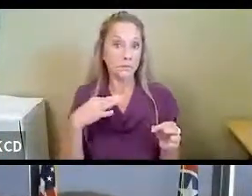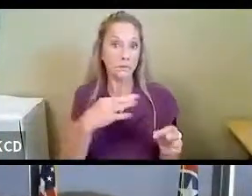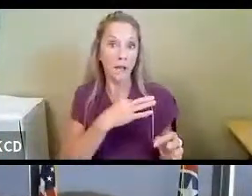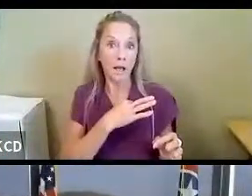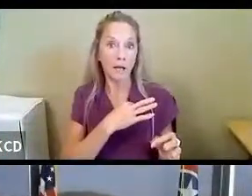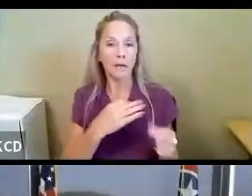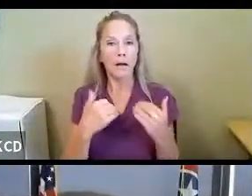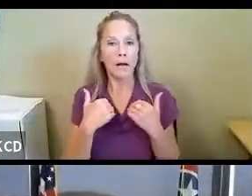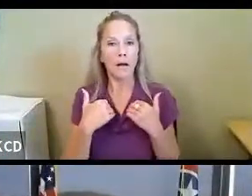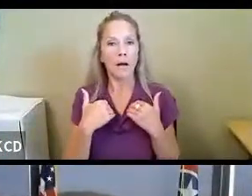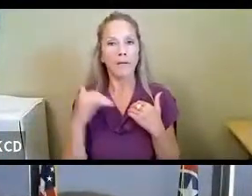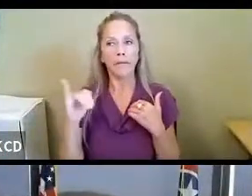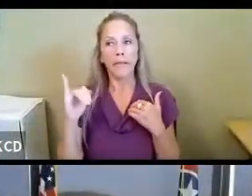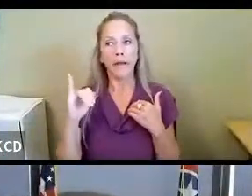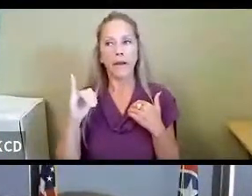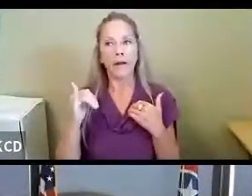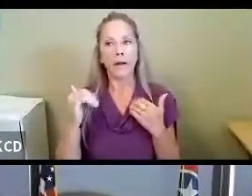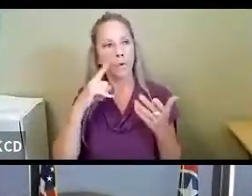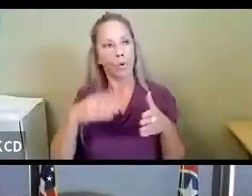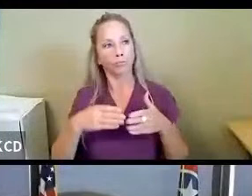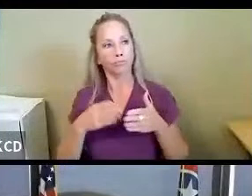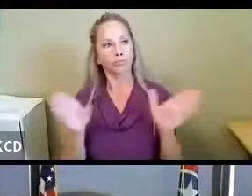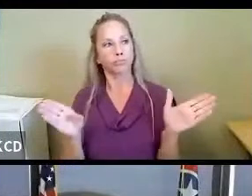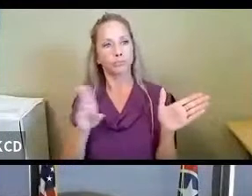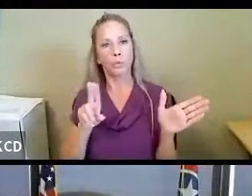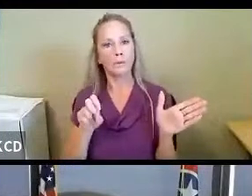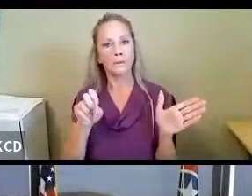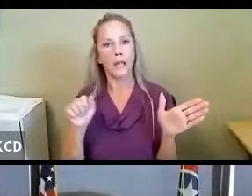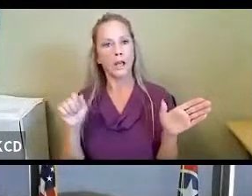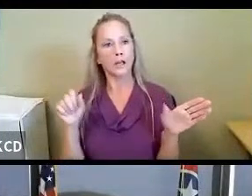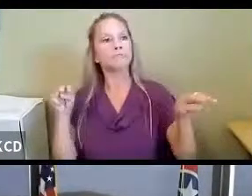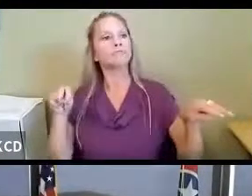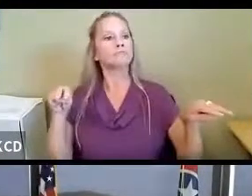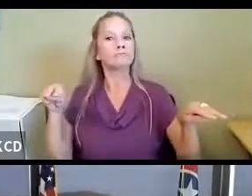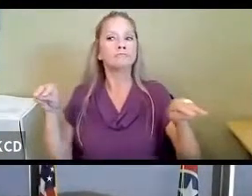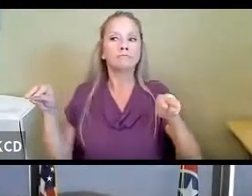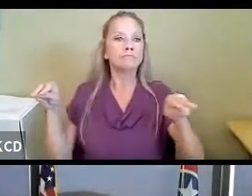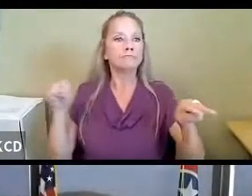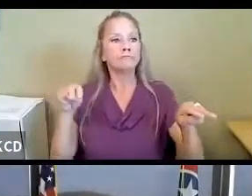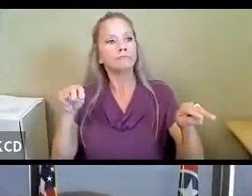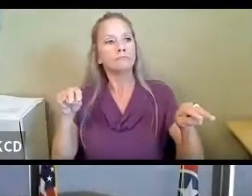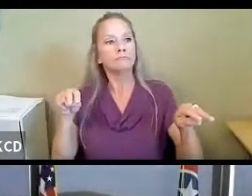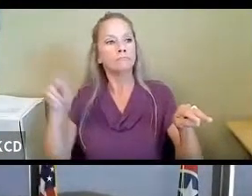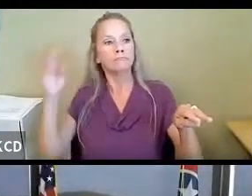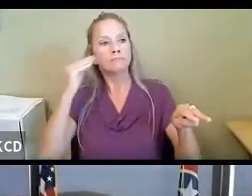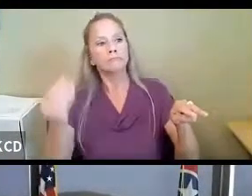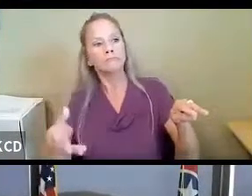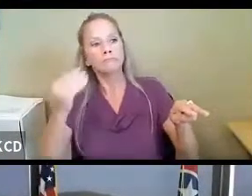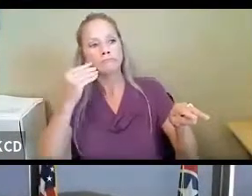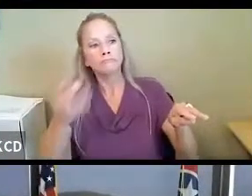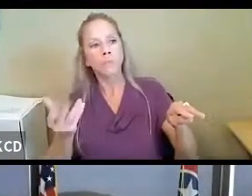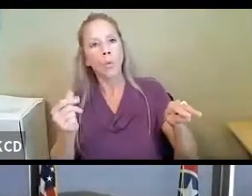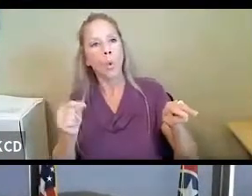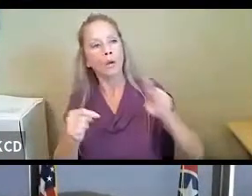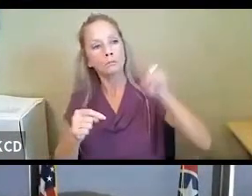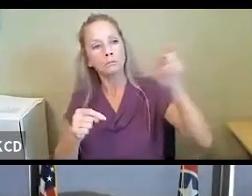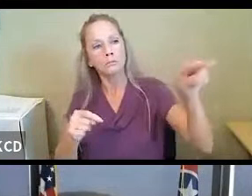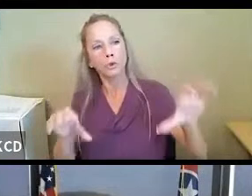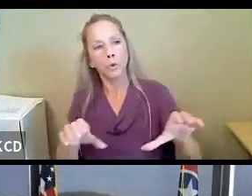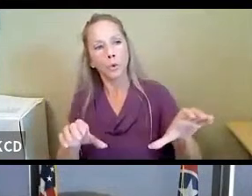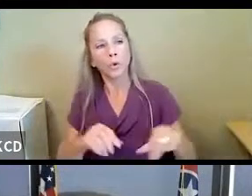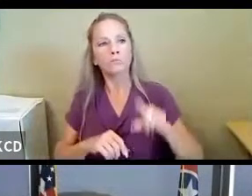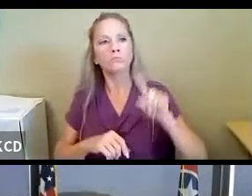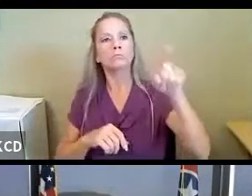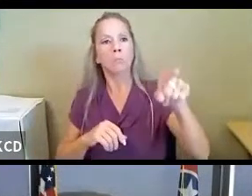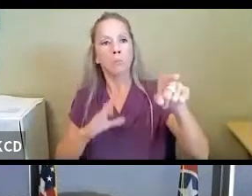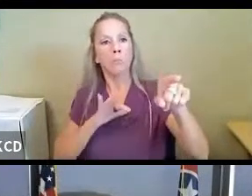like the nationwide view, so they can really look and say, here's what these places are doing, and these are the things